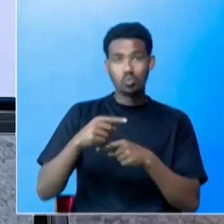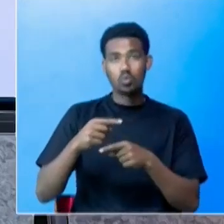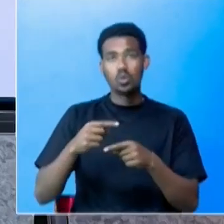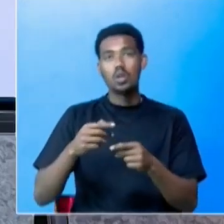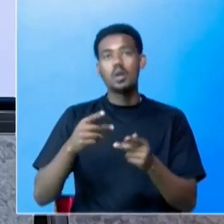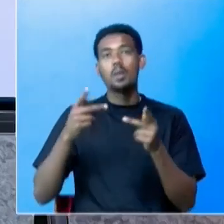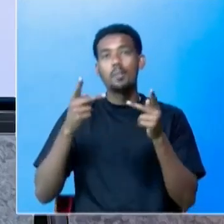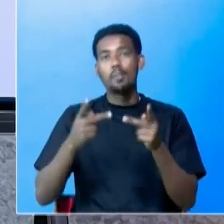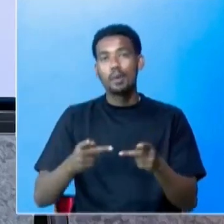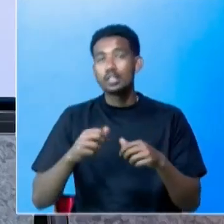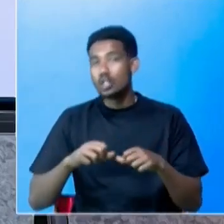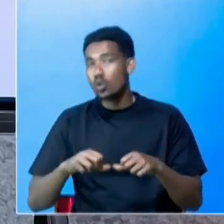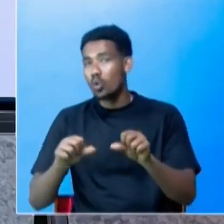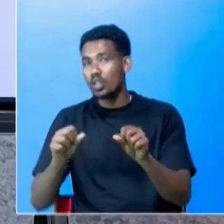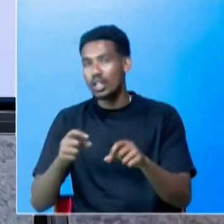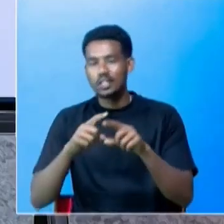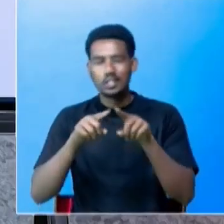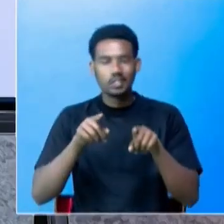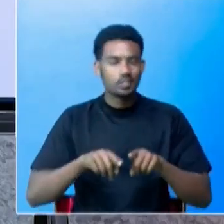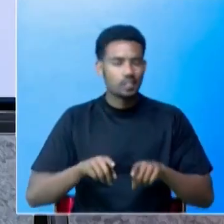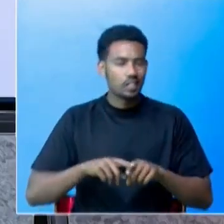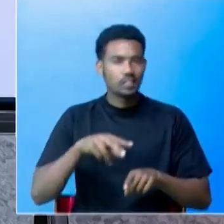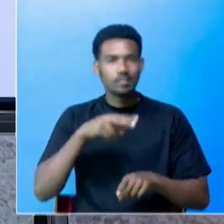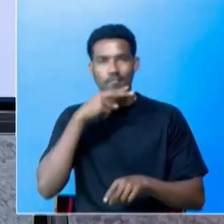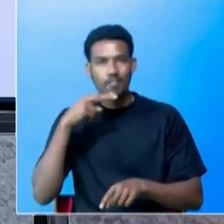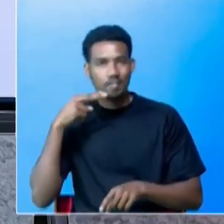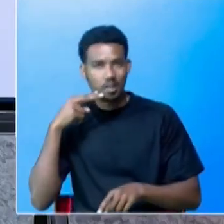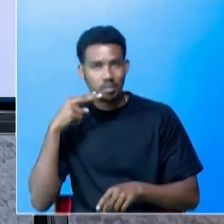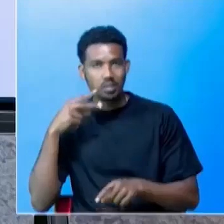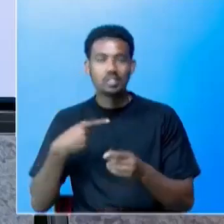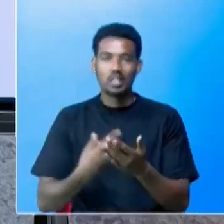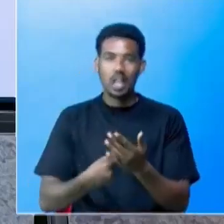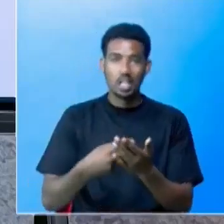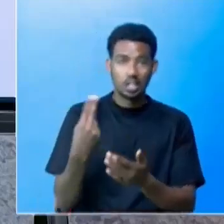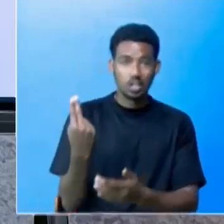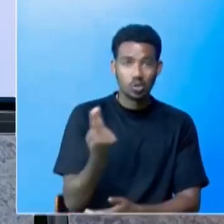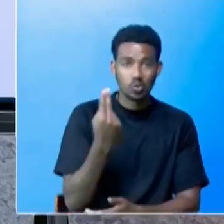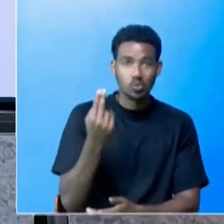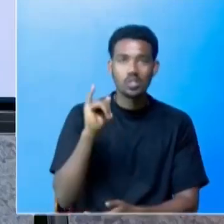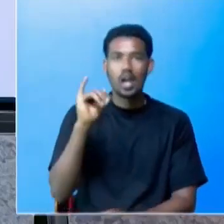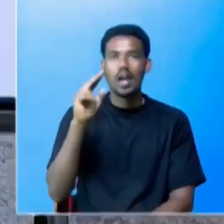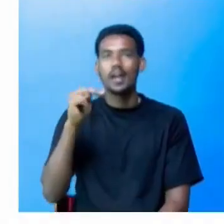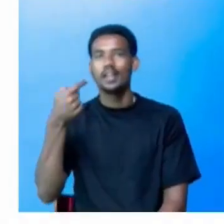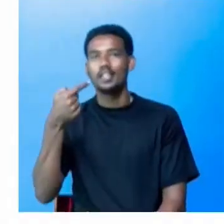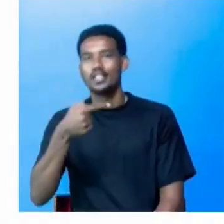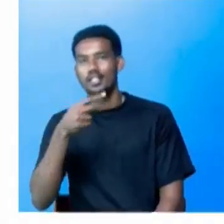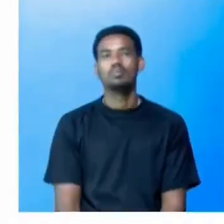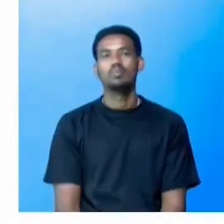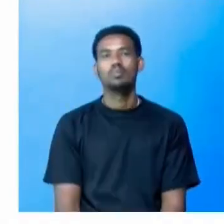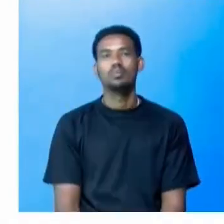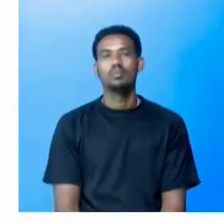tense, we can use a different verb that used ing verb.